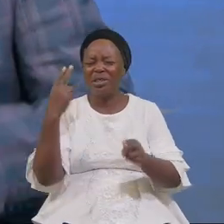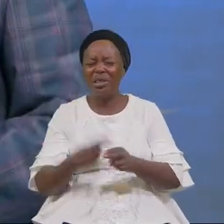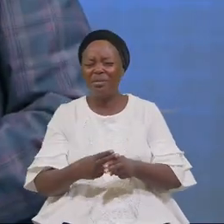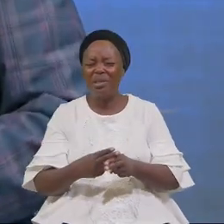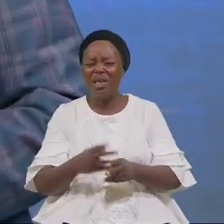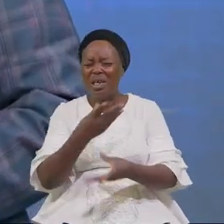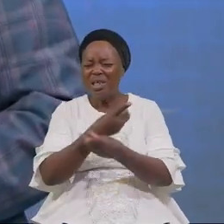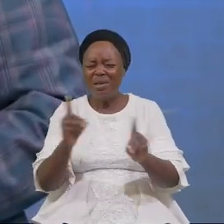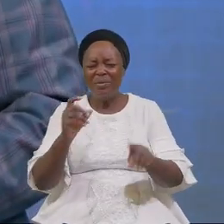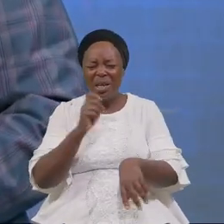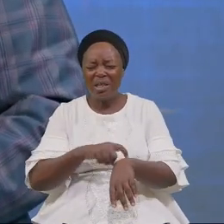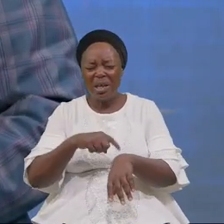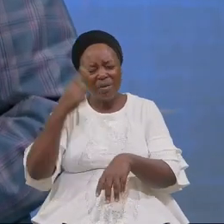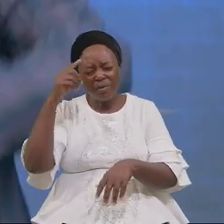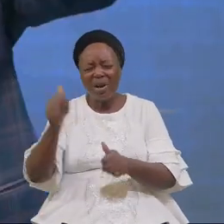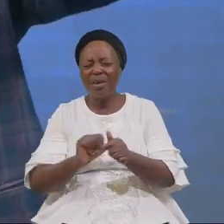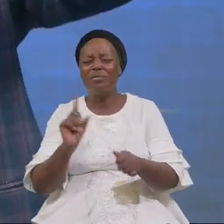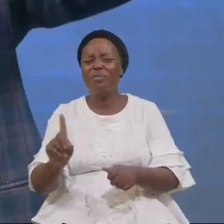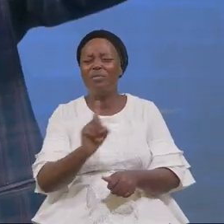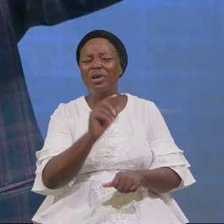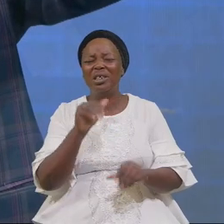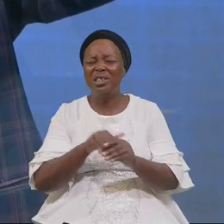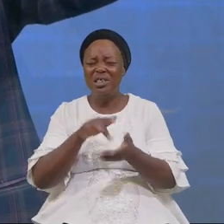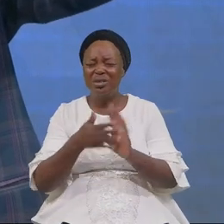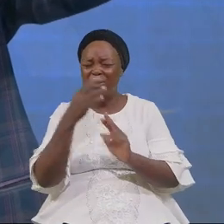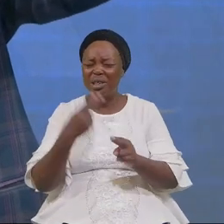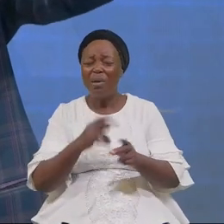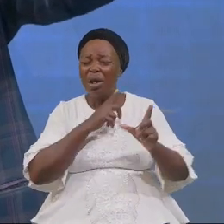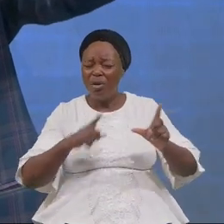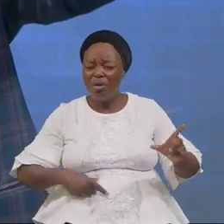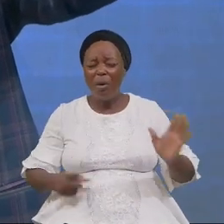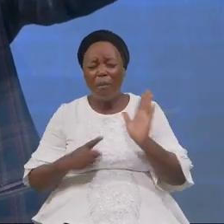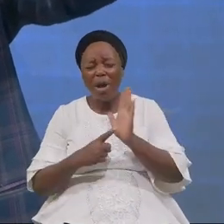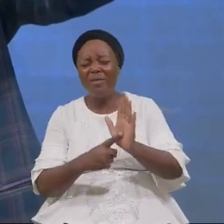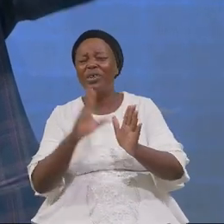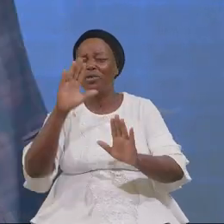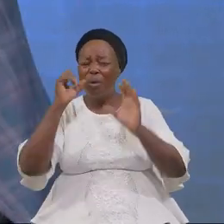Deliverance moment for everyone. Lord, manifest your power.